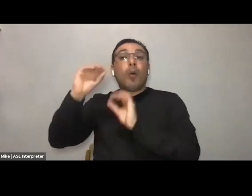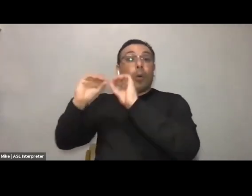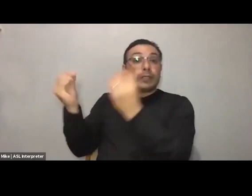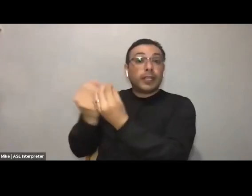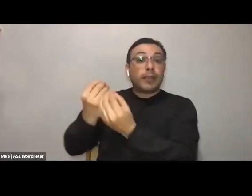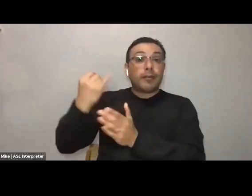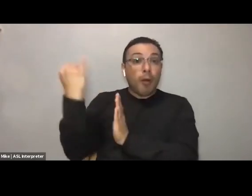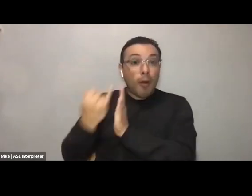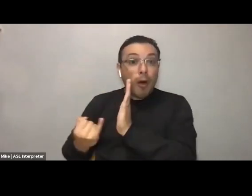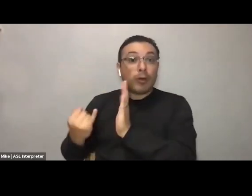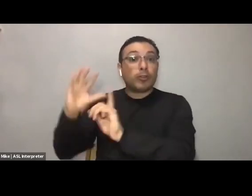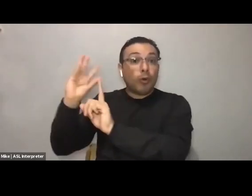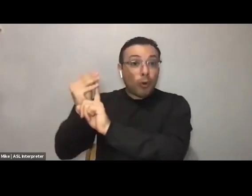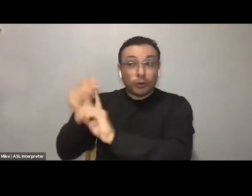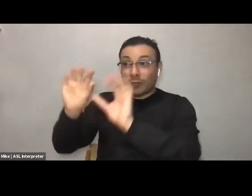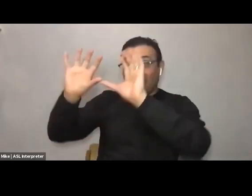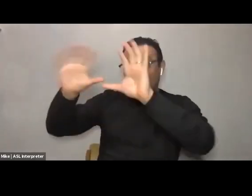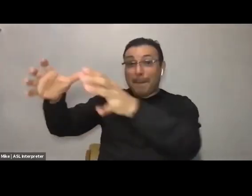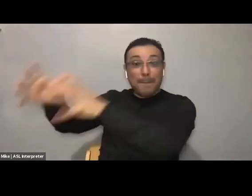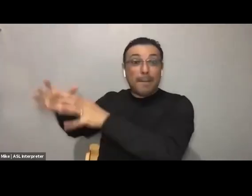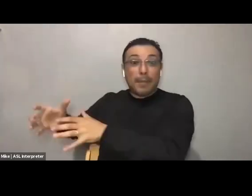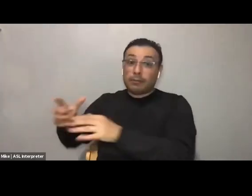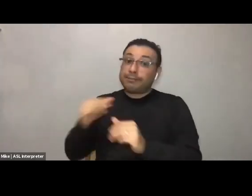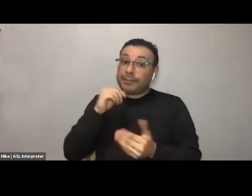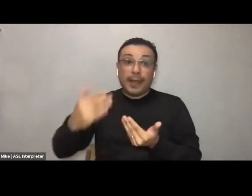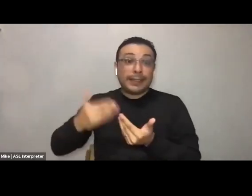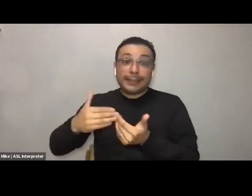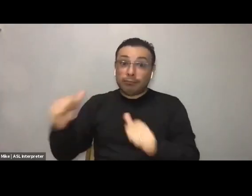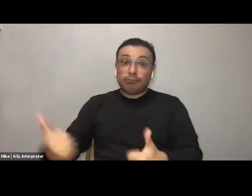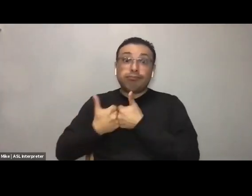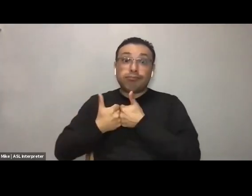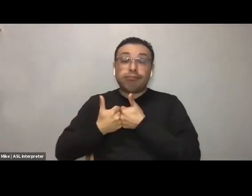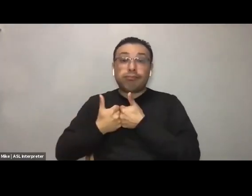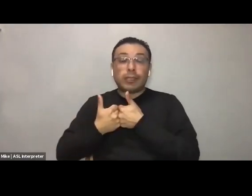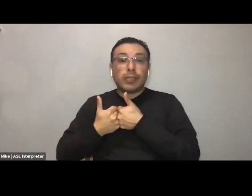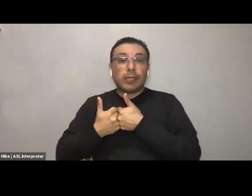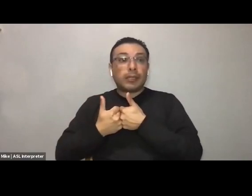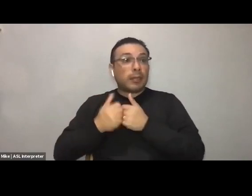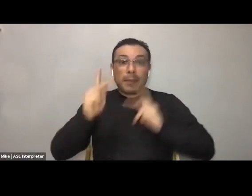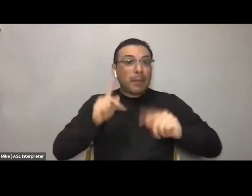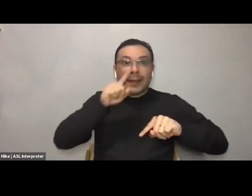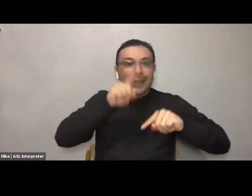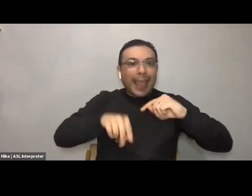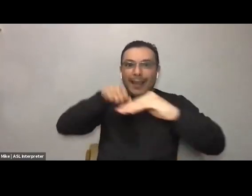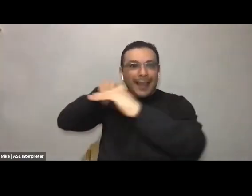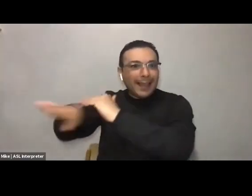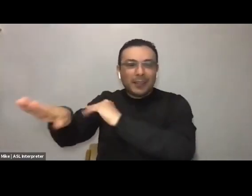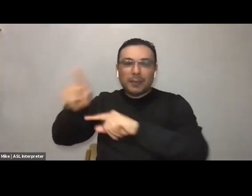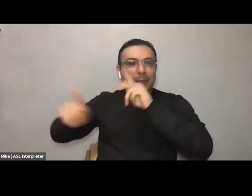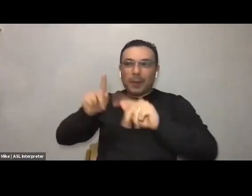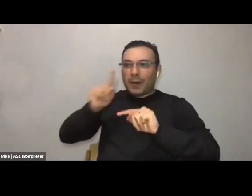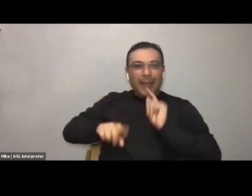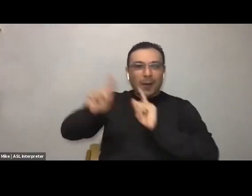Not only are we having to reach our audiences in new ways, but we're doing so at a time of great